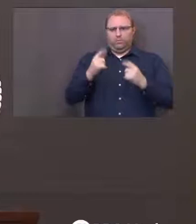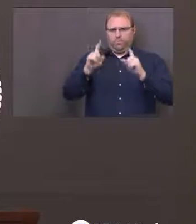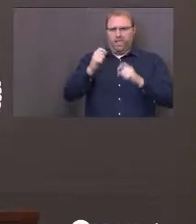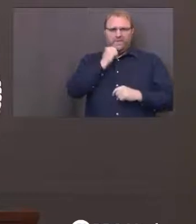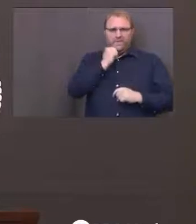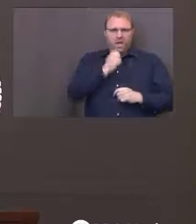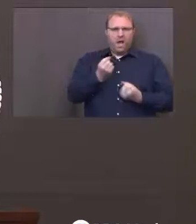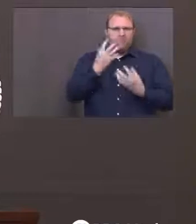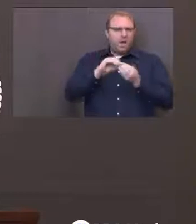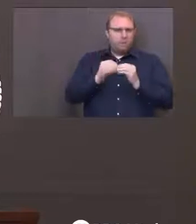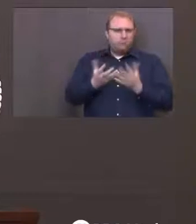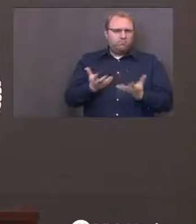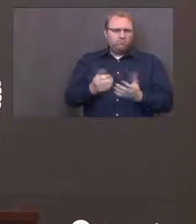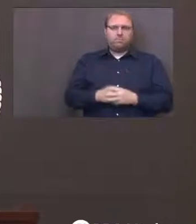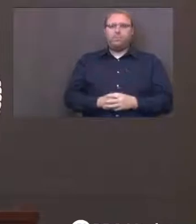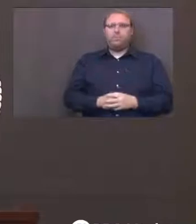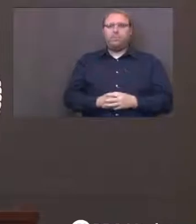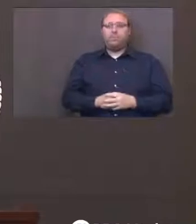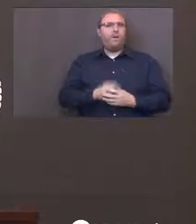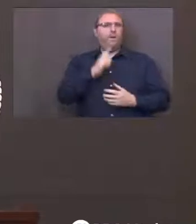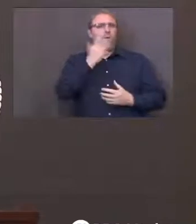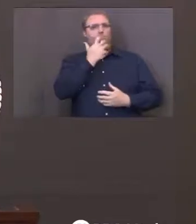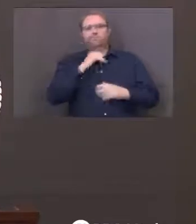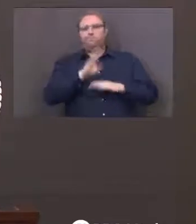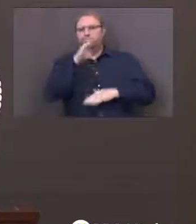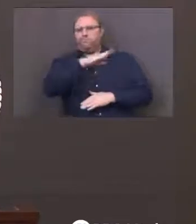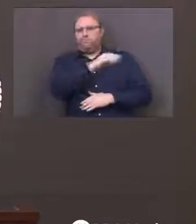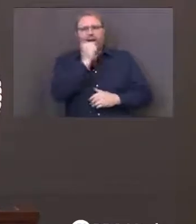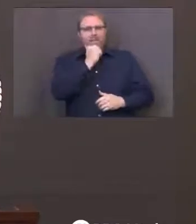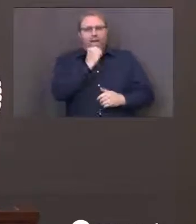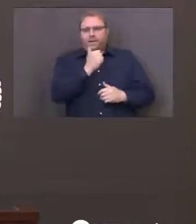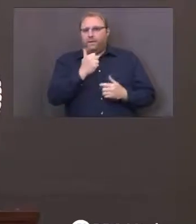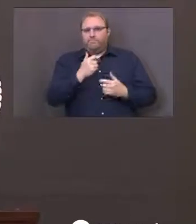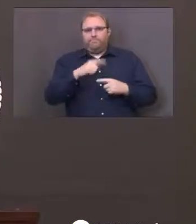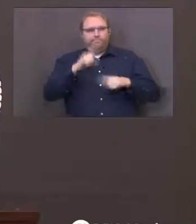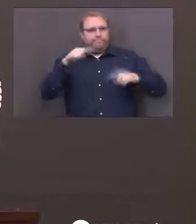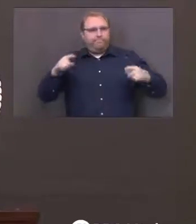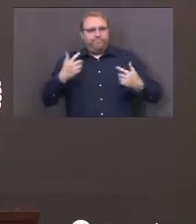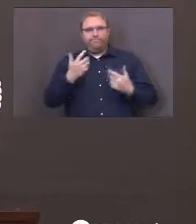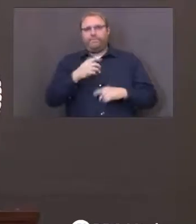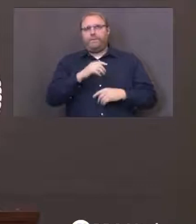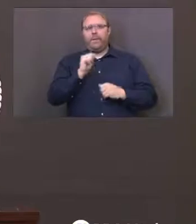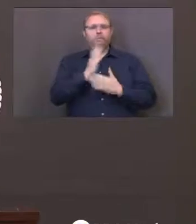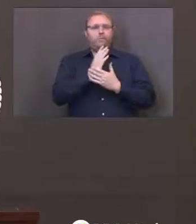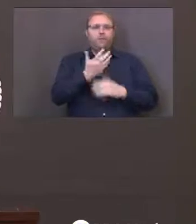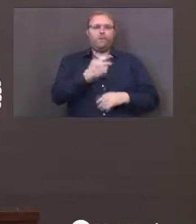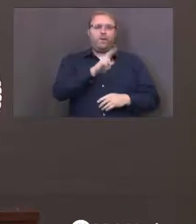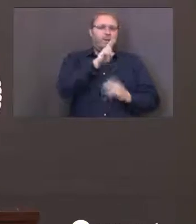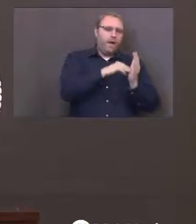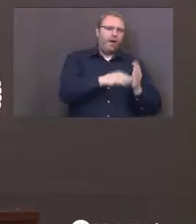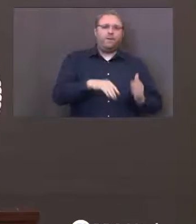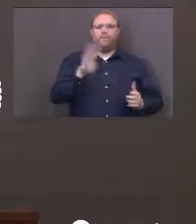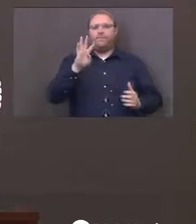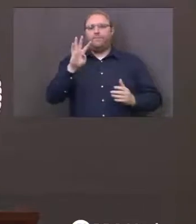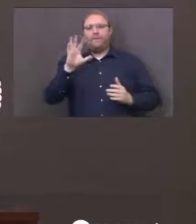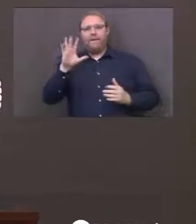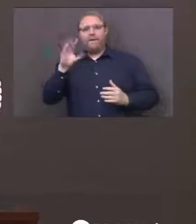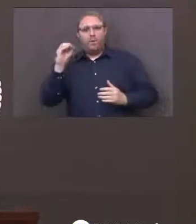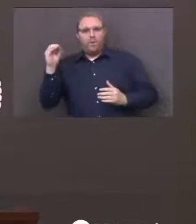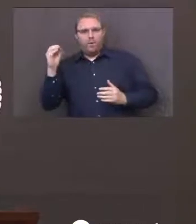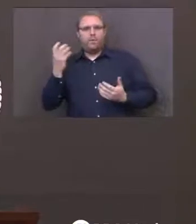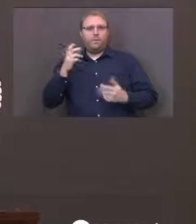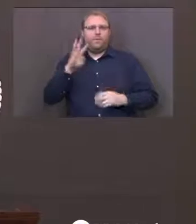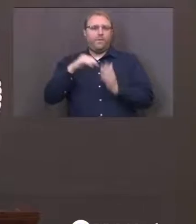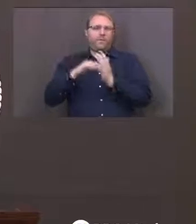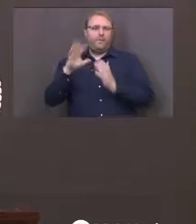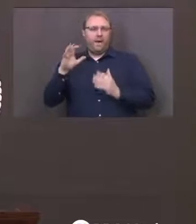daily? So, I mean, it fluctuates every day, but we're testing somewhere between 3,000 and 4,500 pretty consistently over the